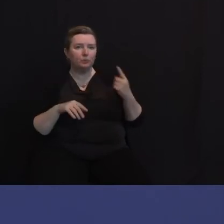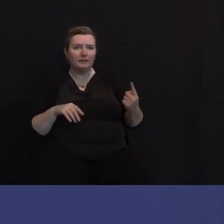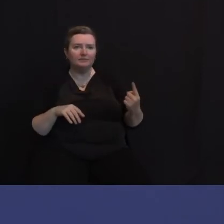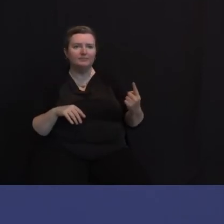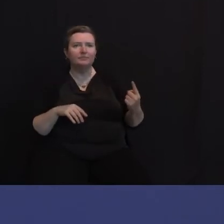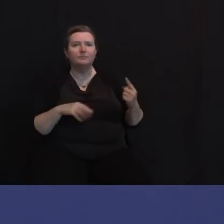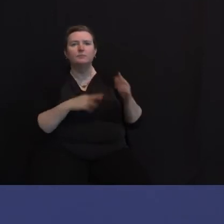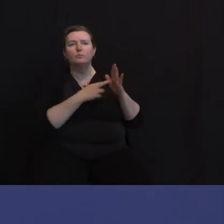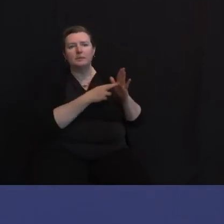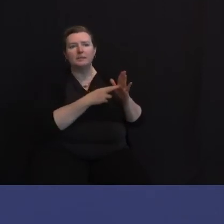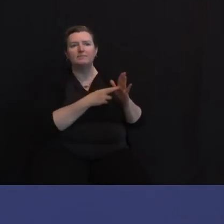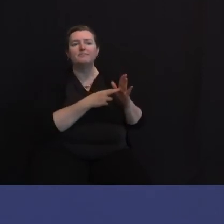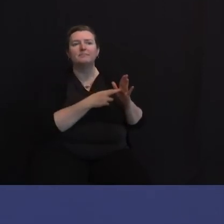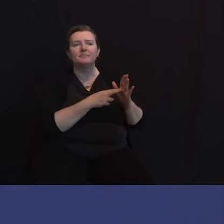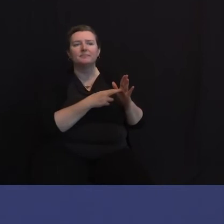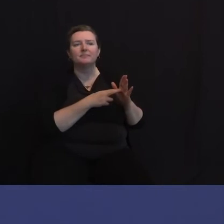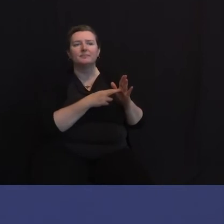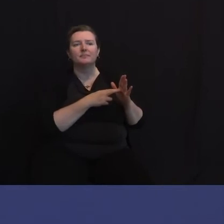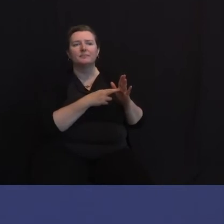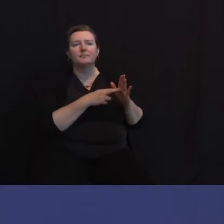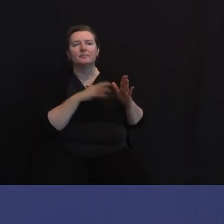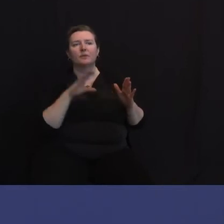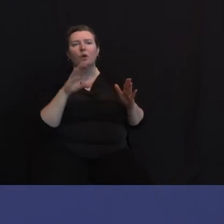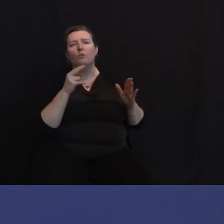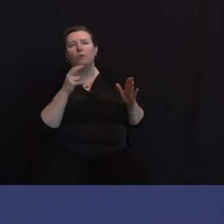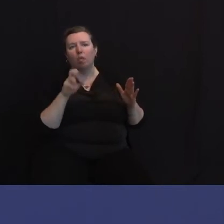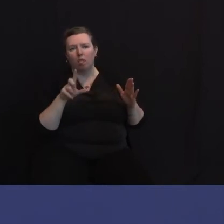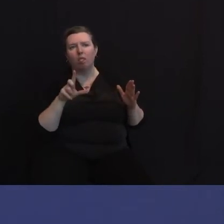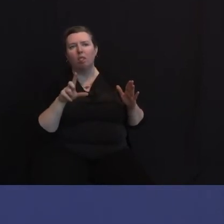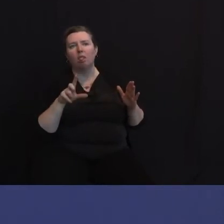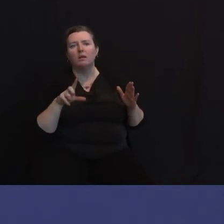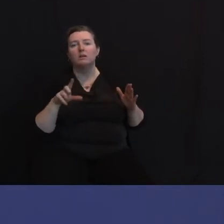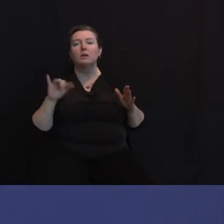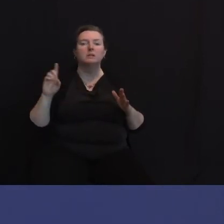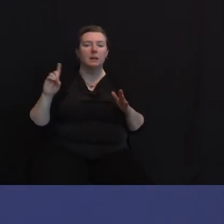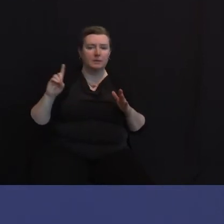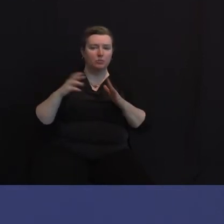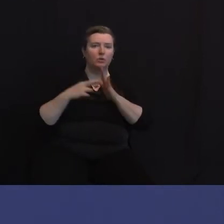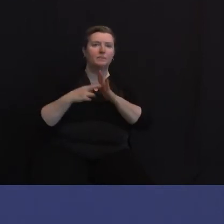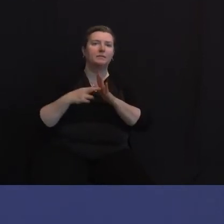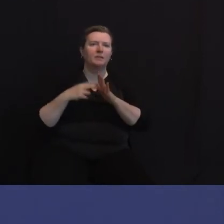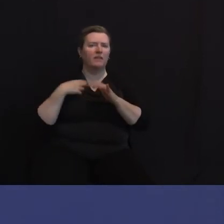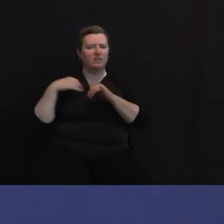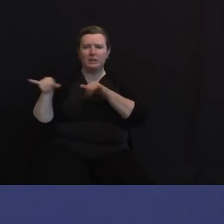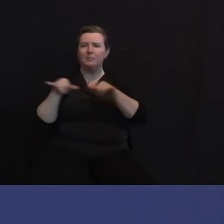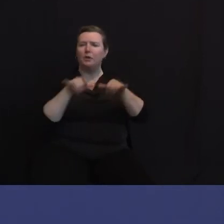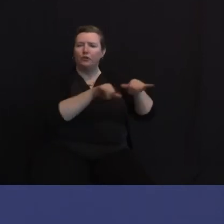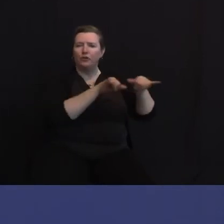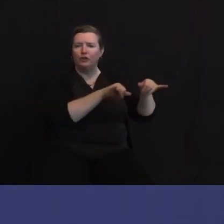are happen to be Democrats who had stories that were in a similar realm. Quite concerning.